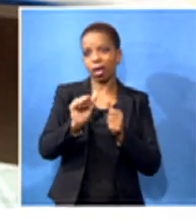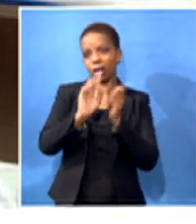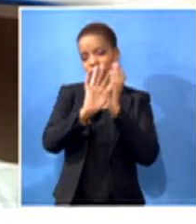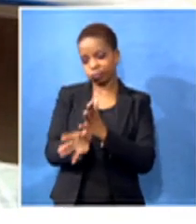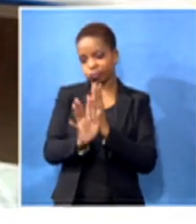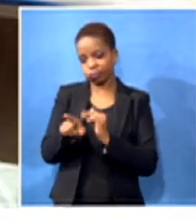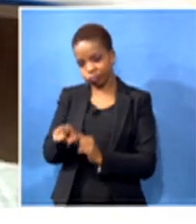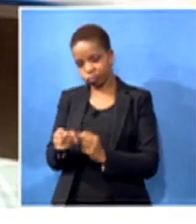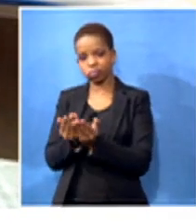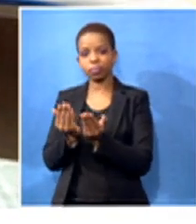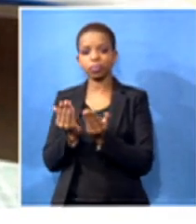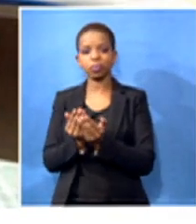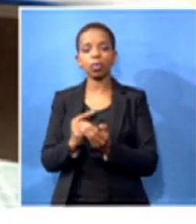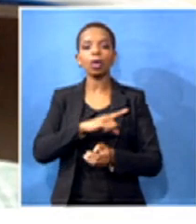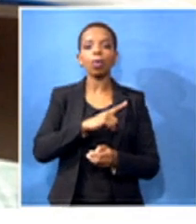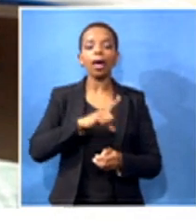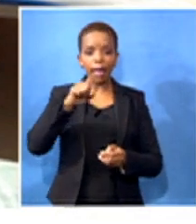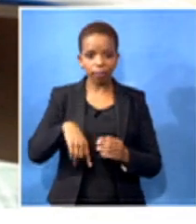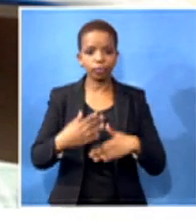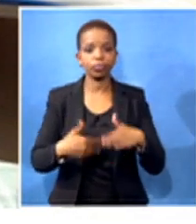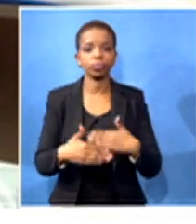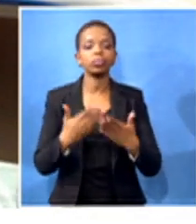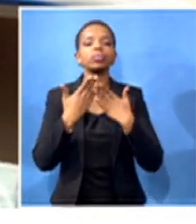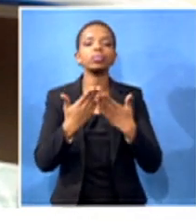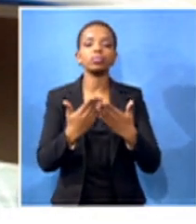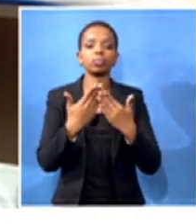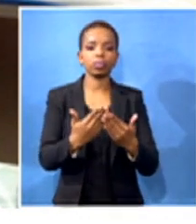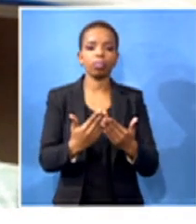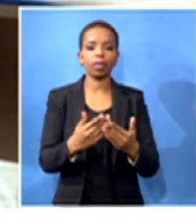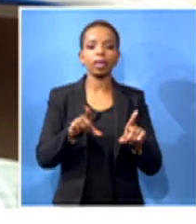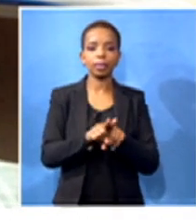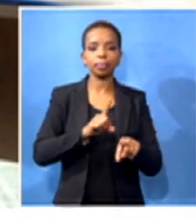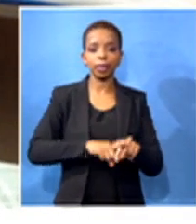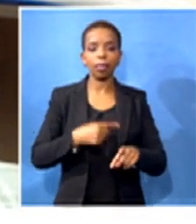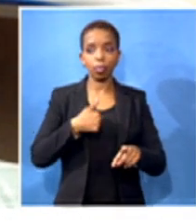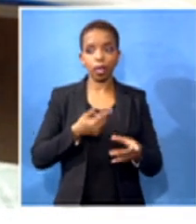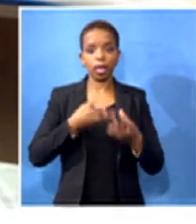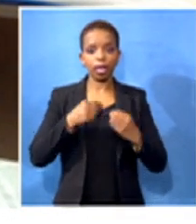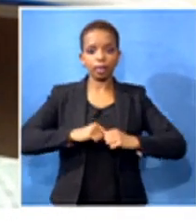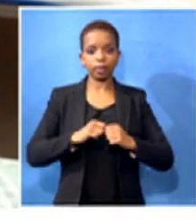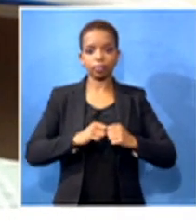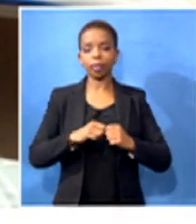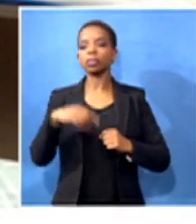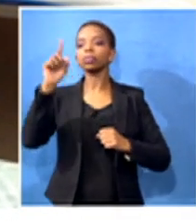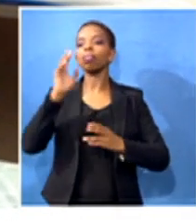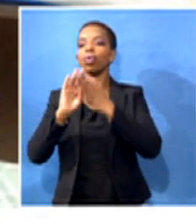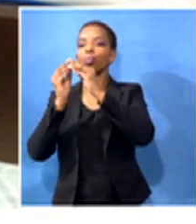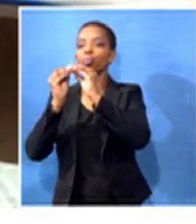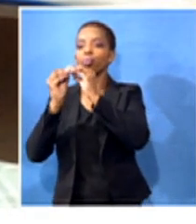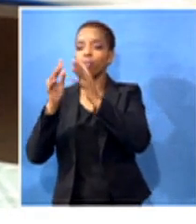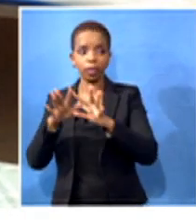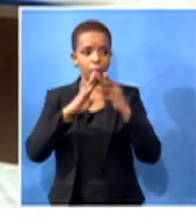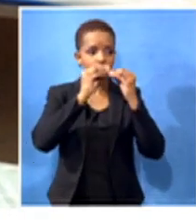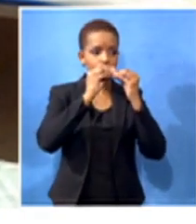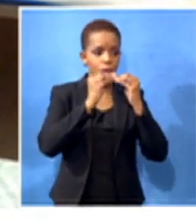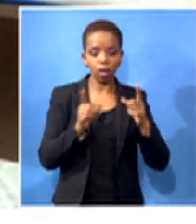the academic recovery plan while we get space to complete the the readiness of those schools. But those schools that are not ready